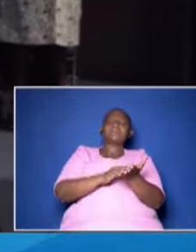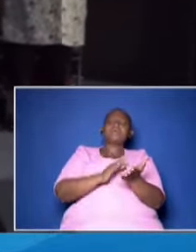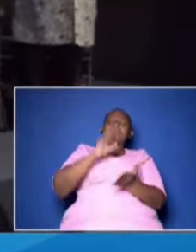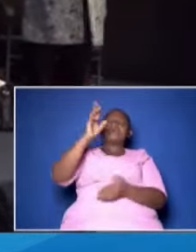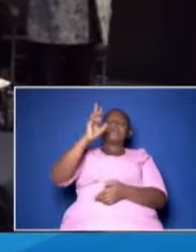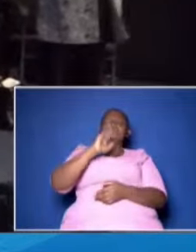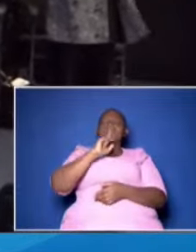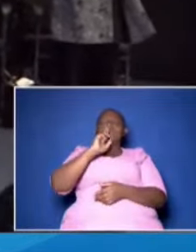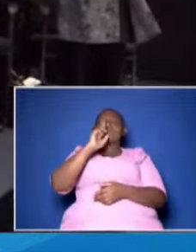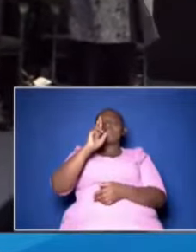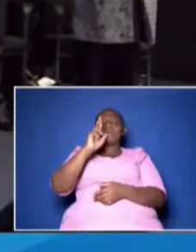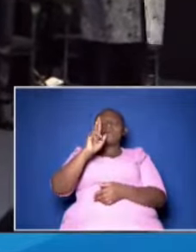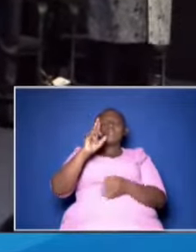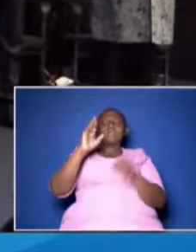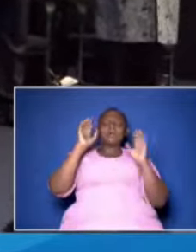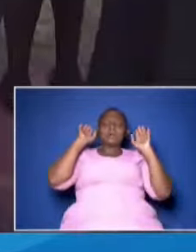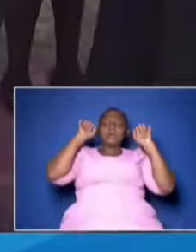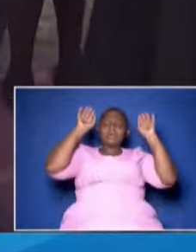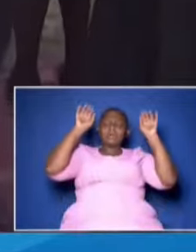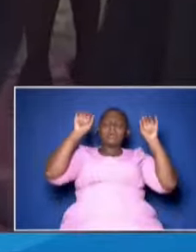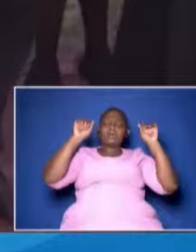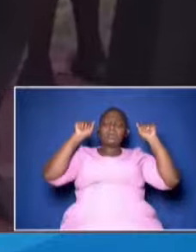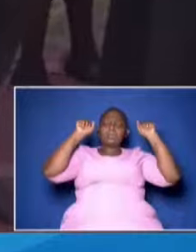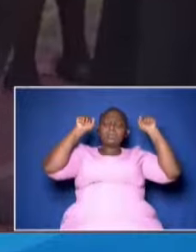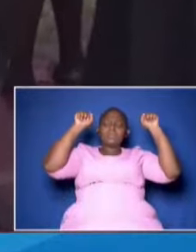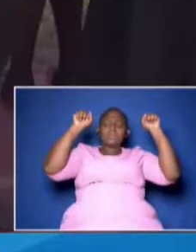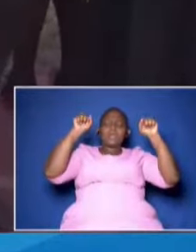praise you're the